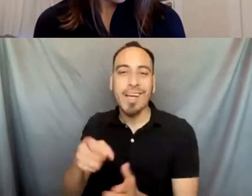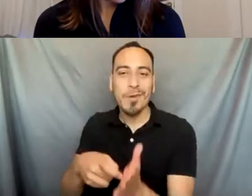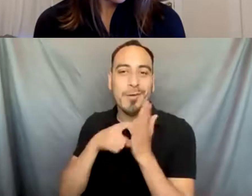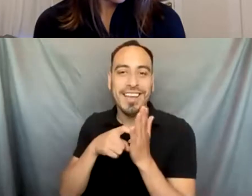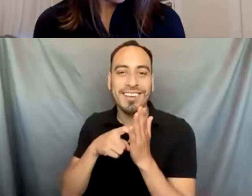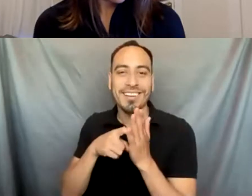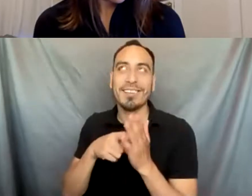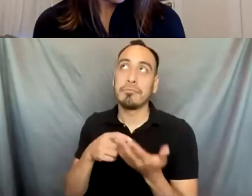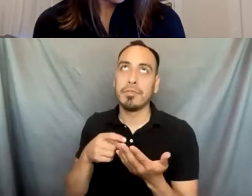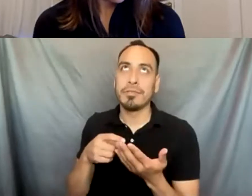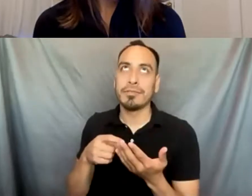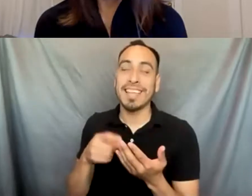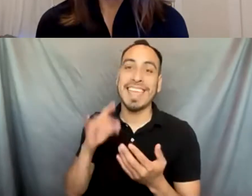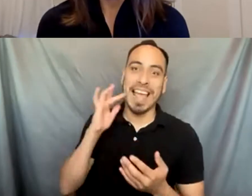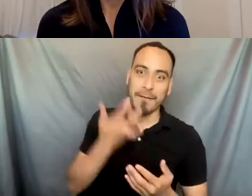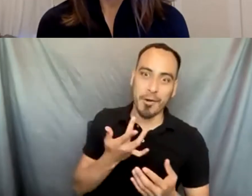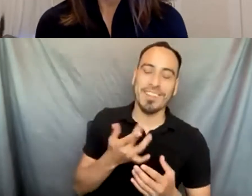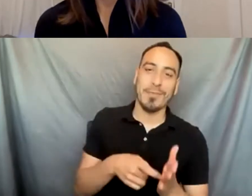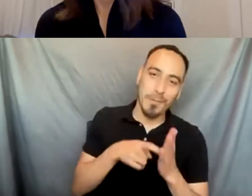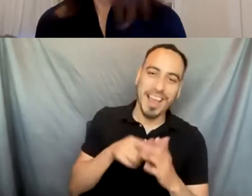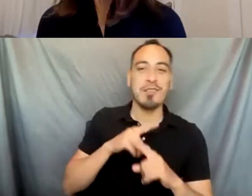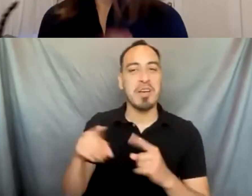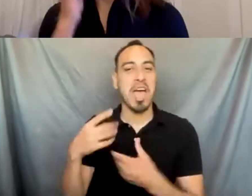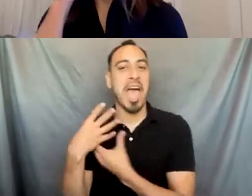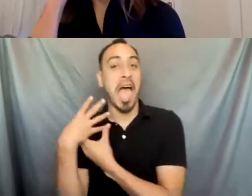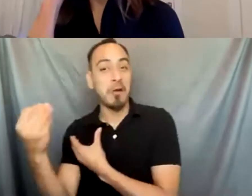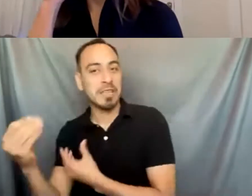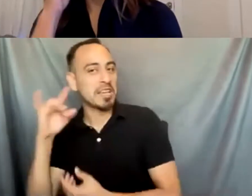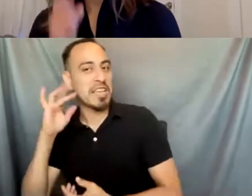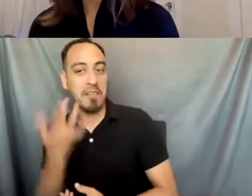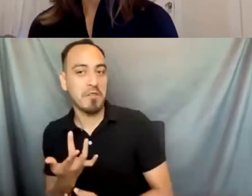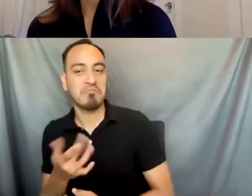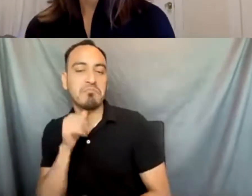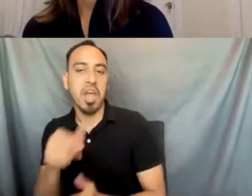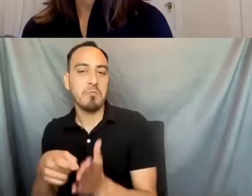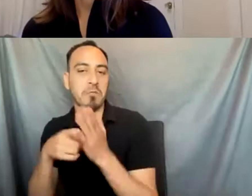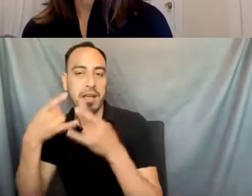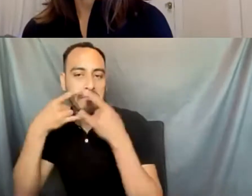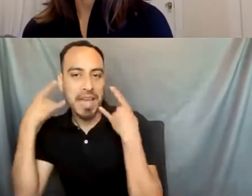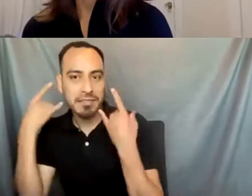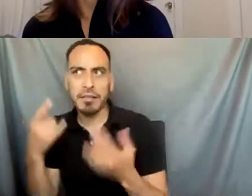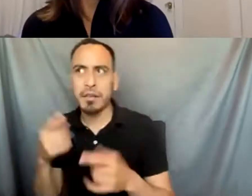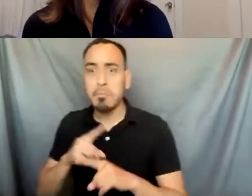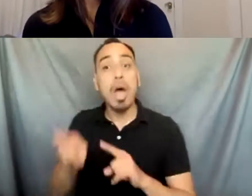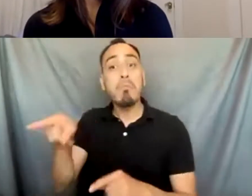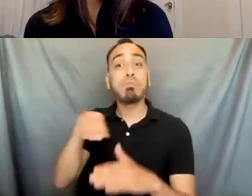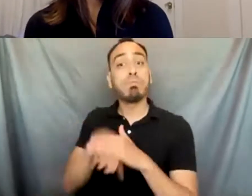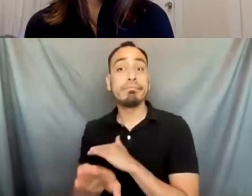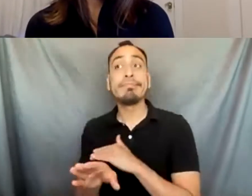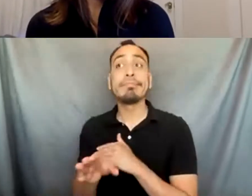of the state of California right now. And how do you know that the people who are